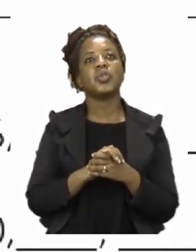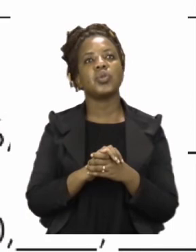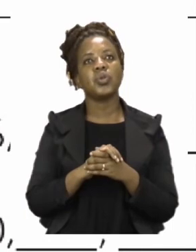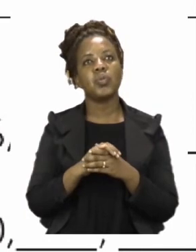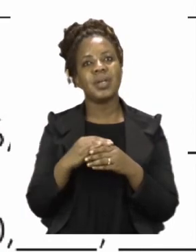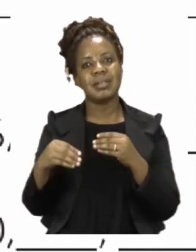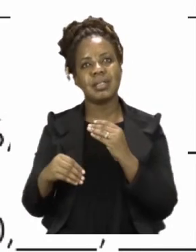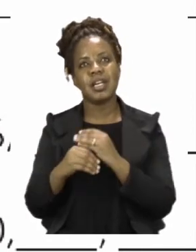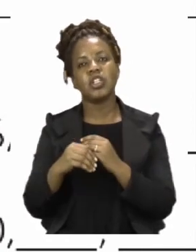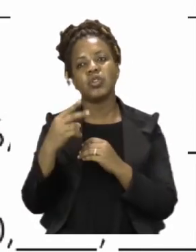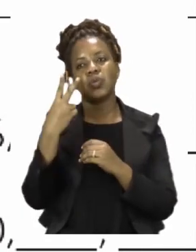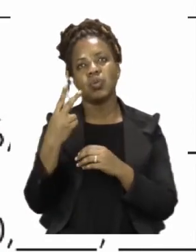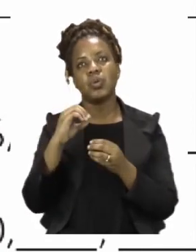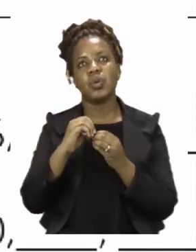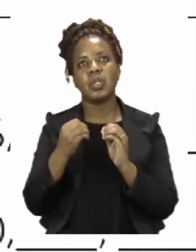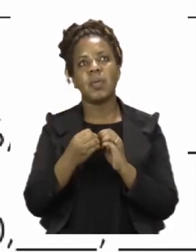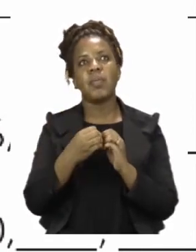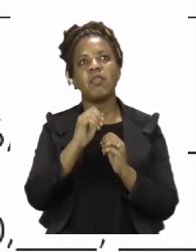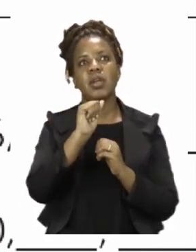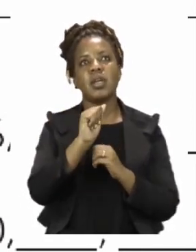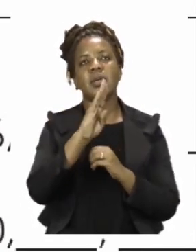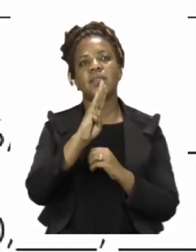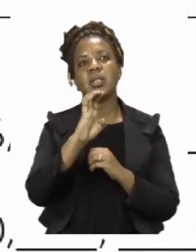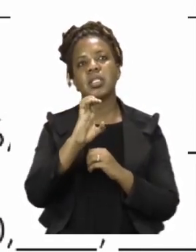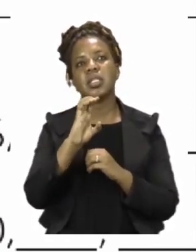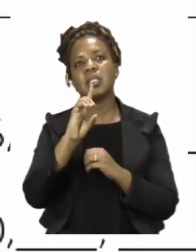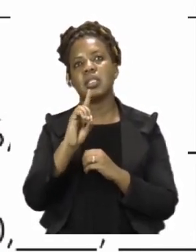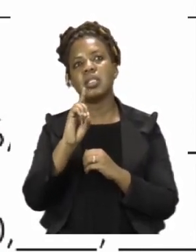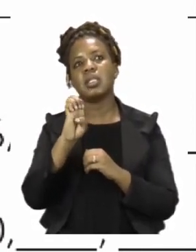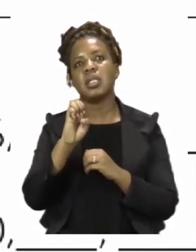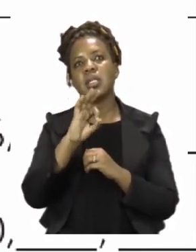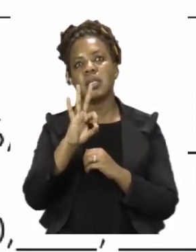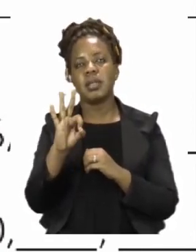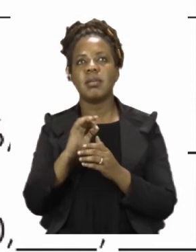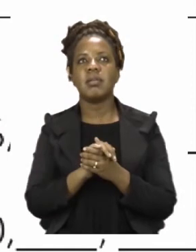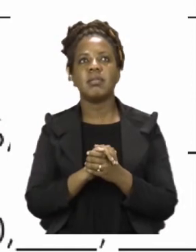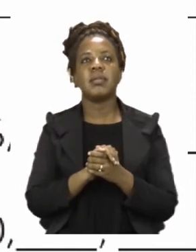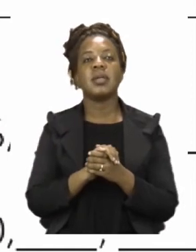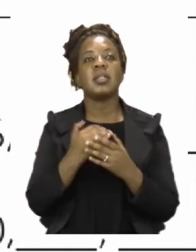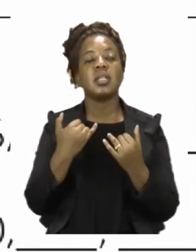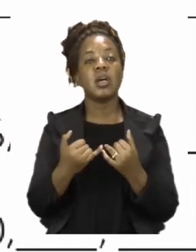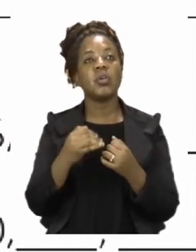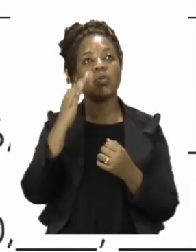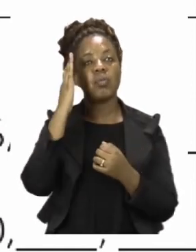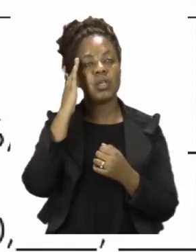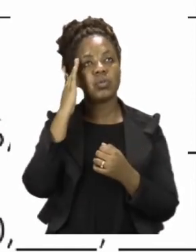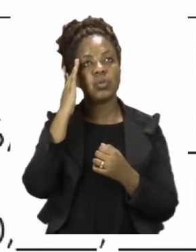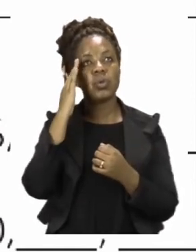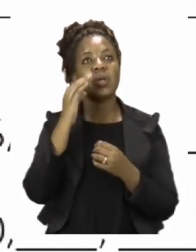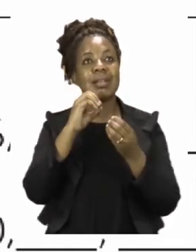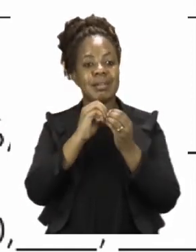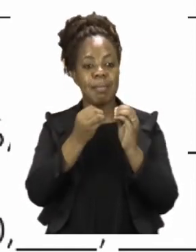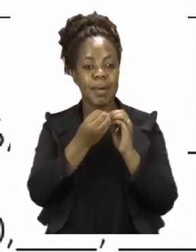means 95 to the nearest tens is 100.